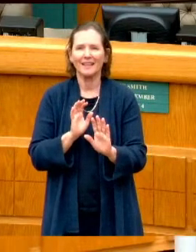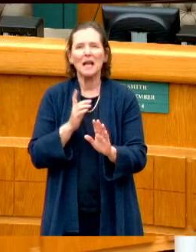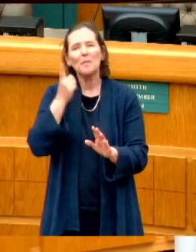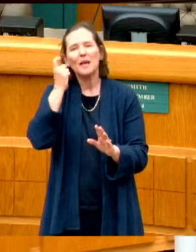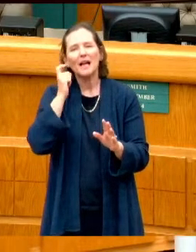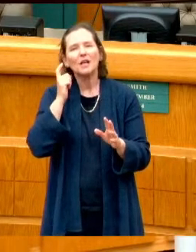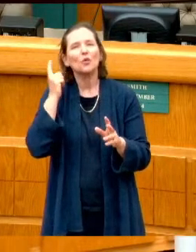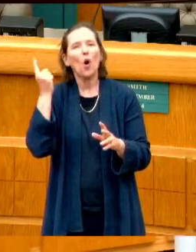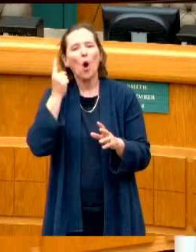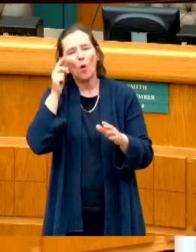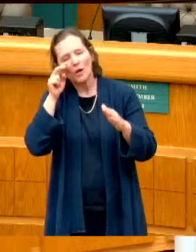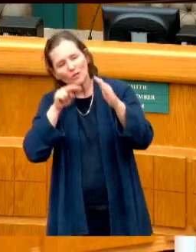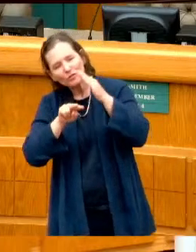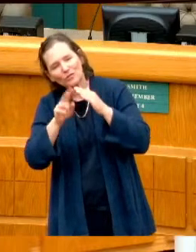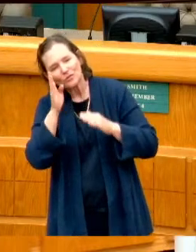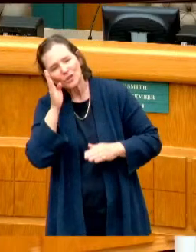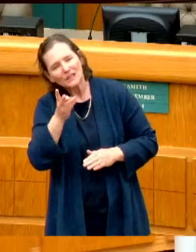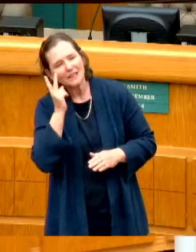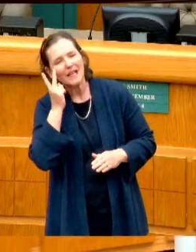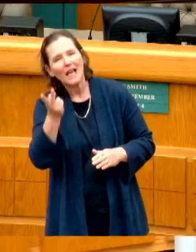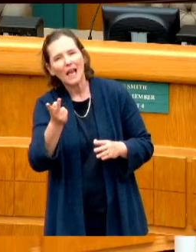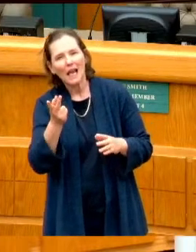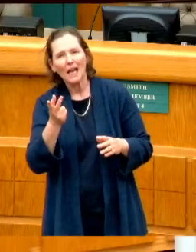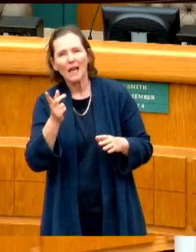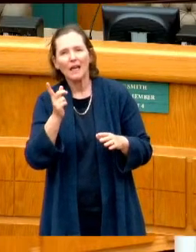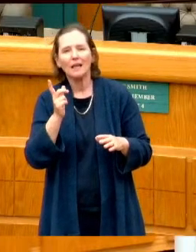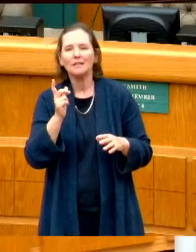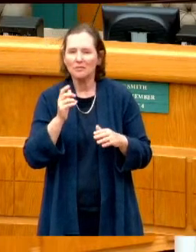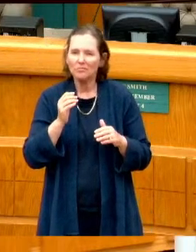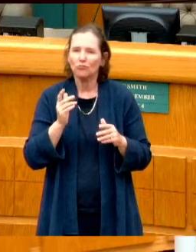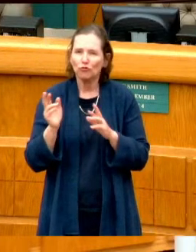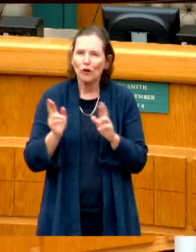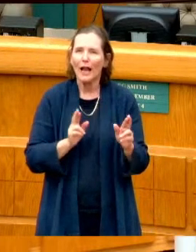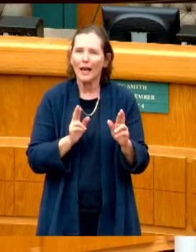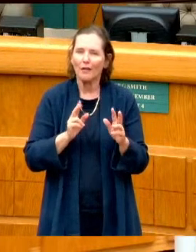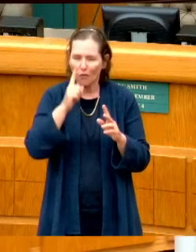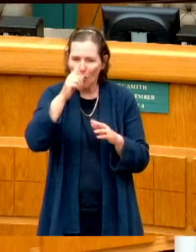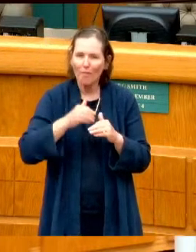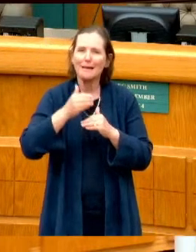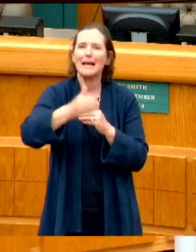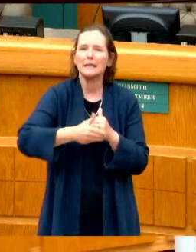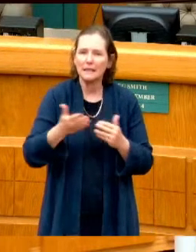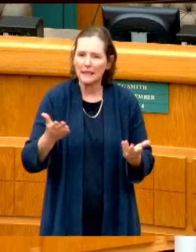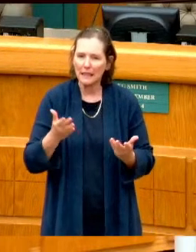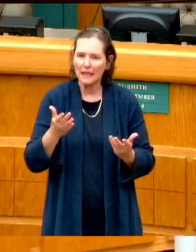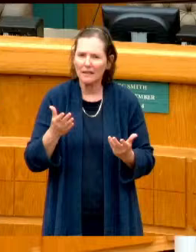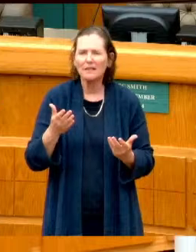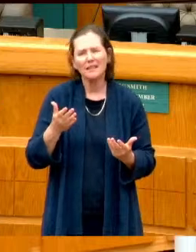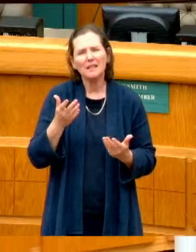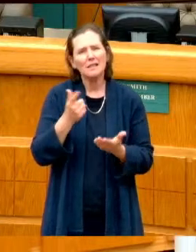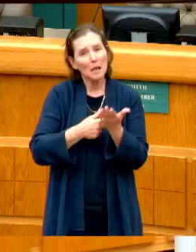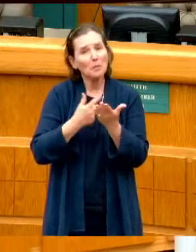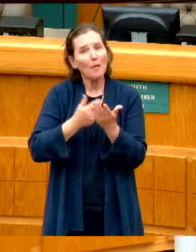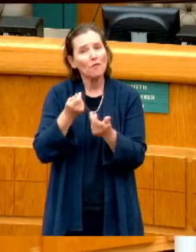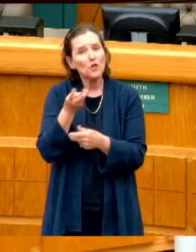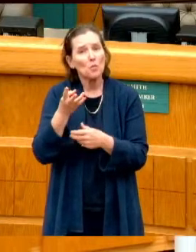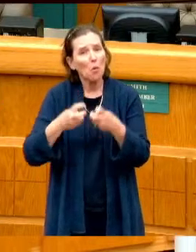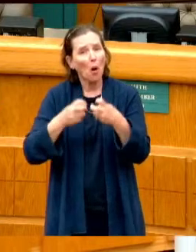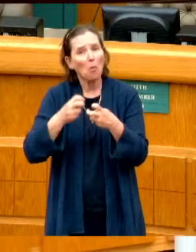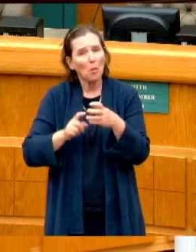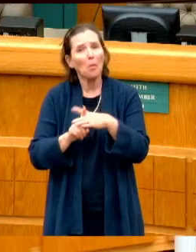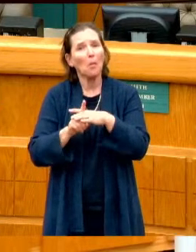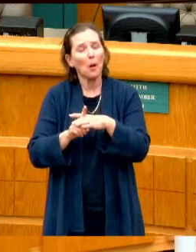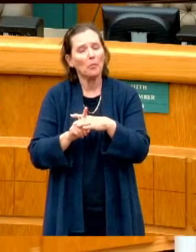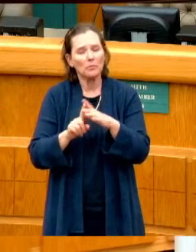ahead. And there's always sometimes a few hiccups along the way. But because we are so focused on